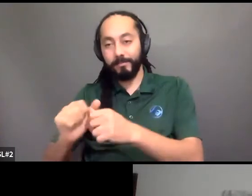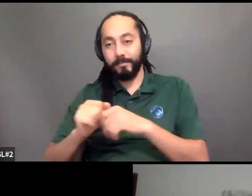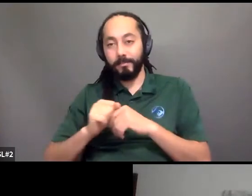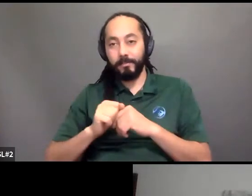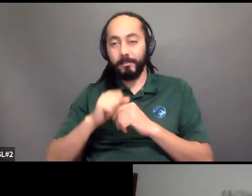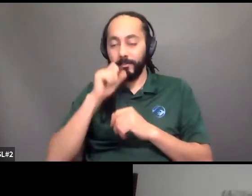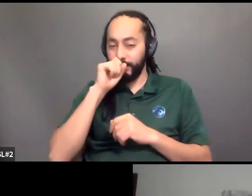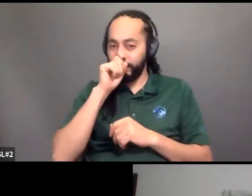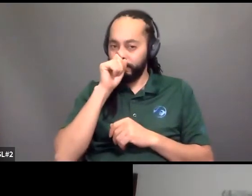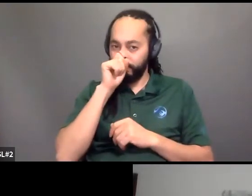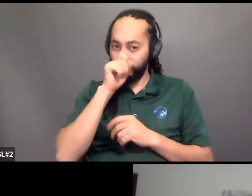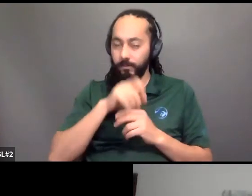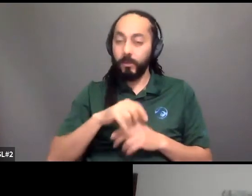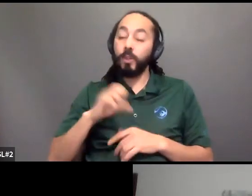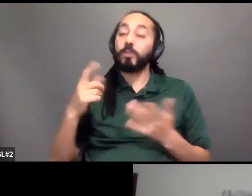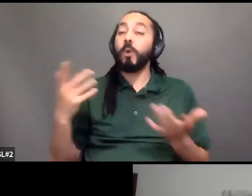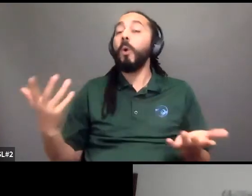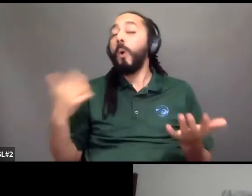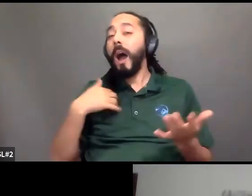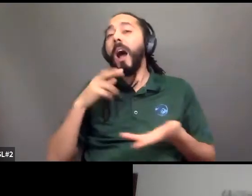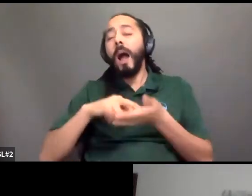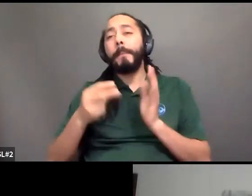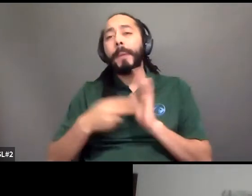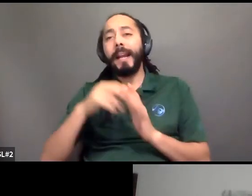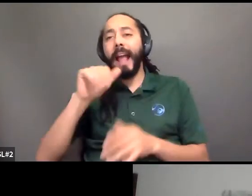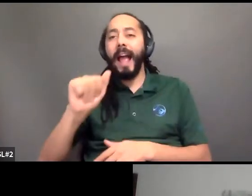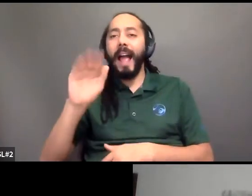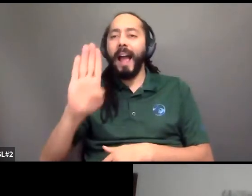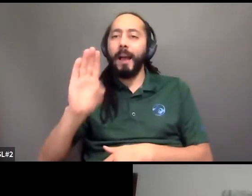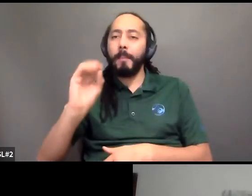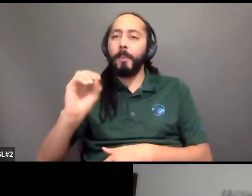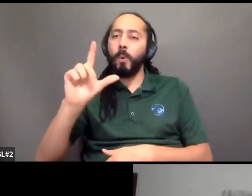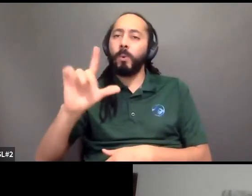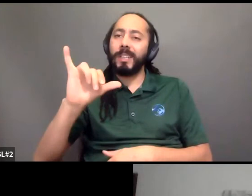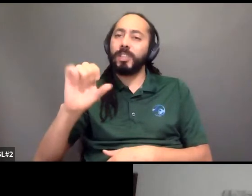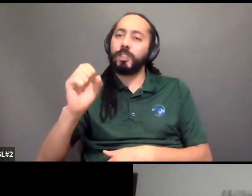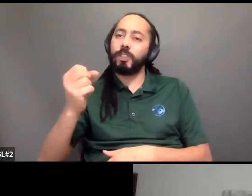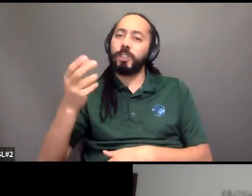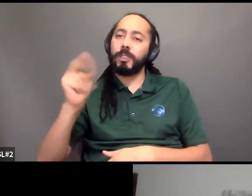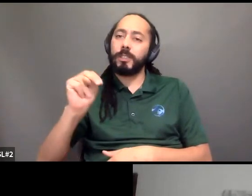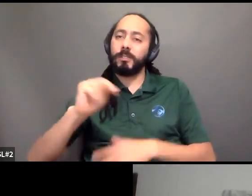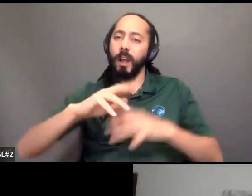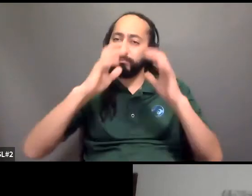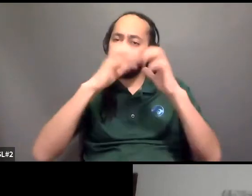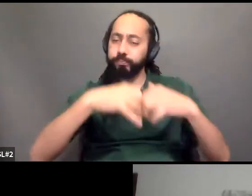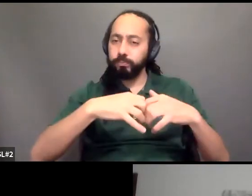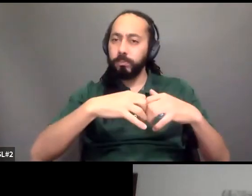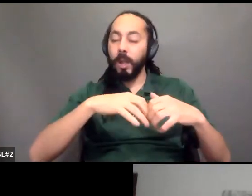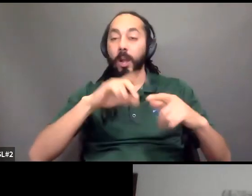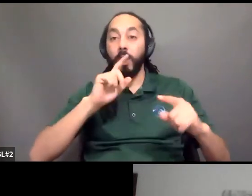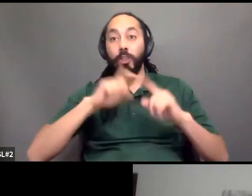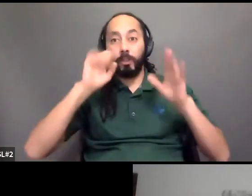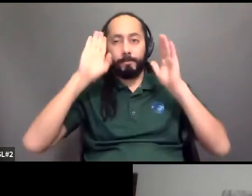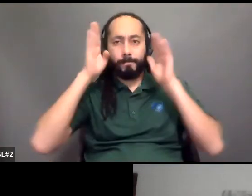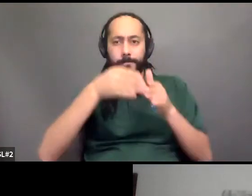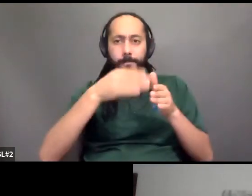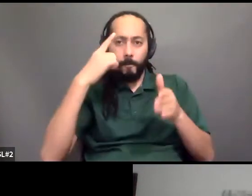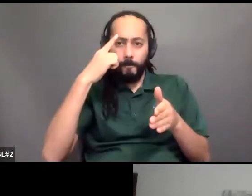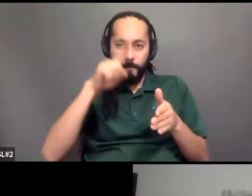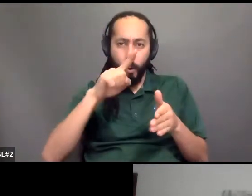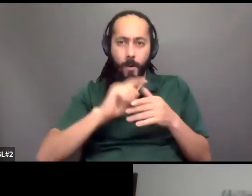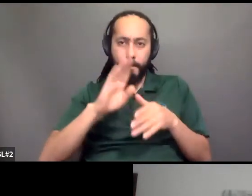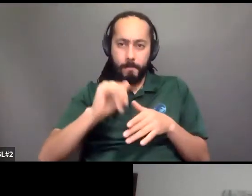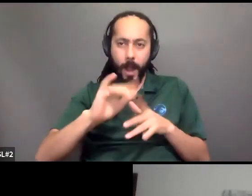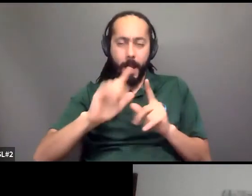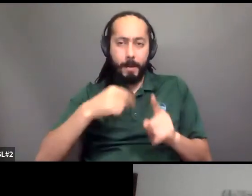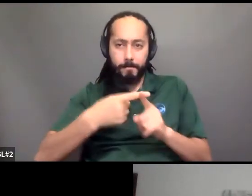being a narrowly defined movement that is for, by, and about a